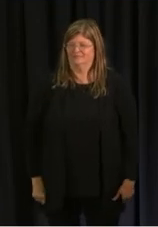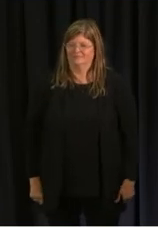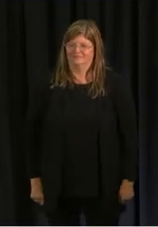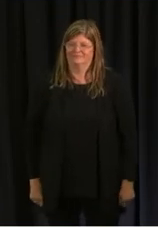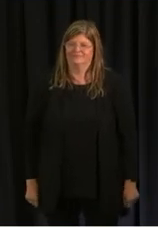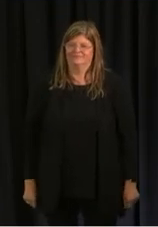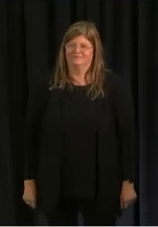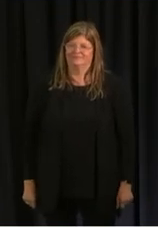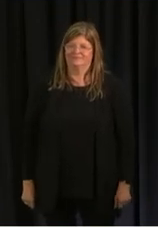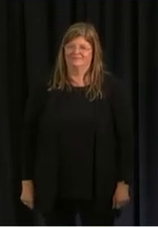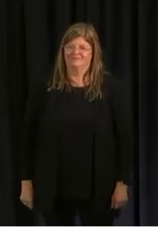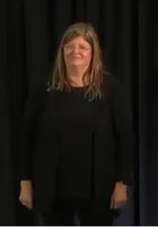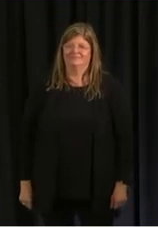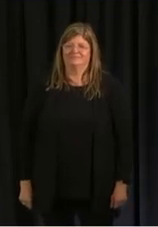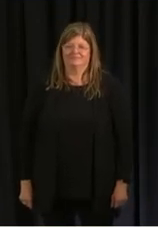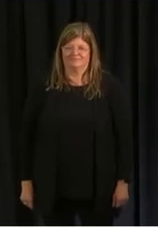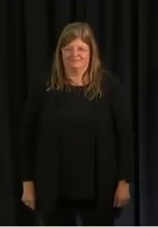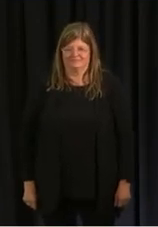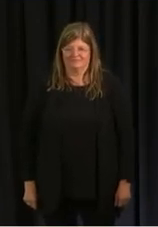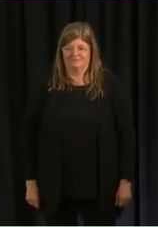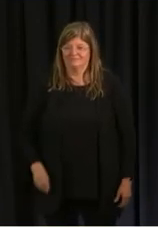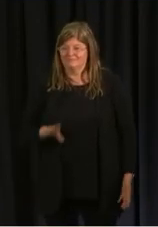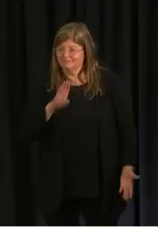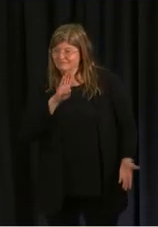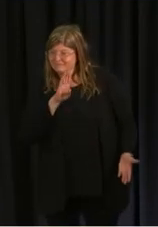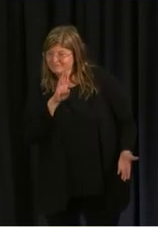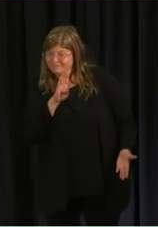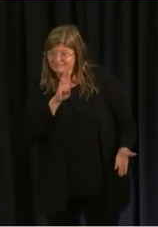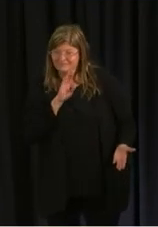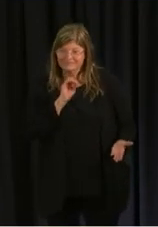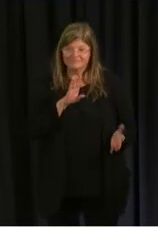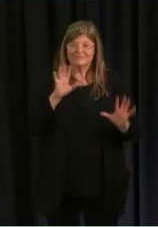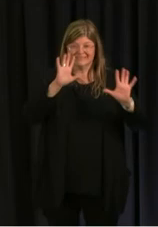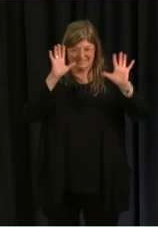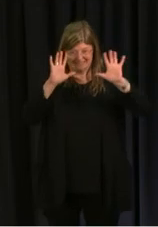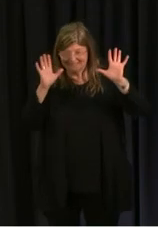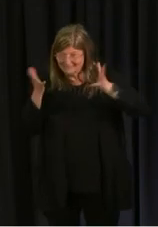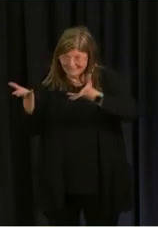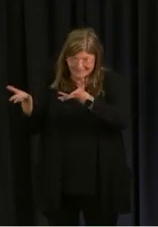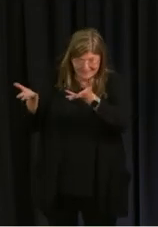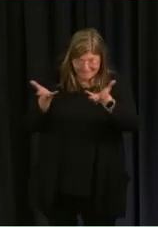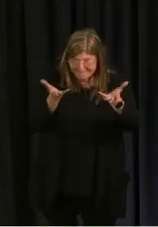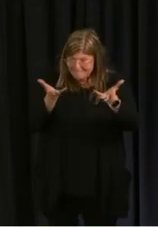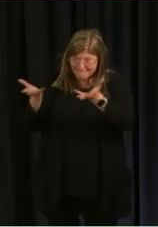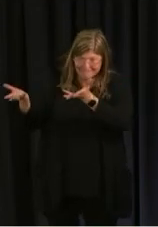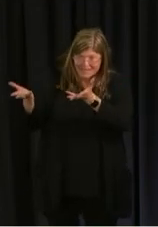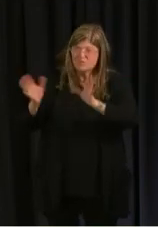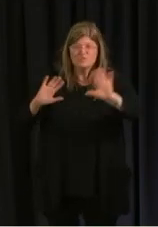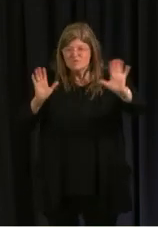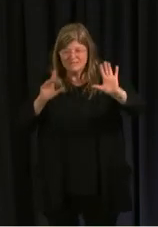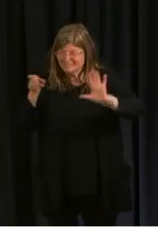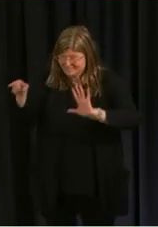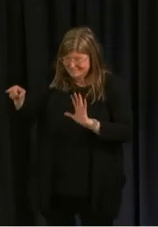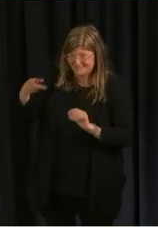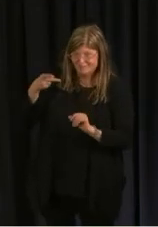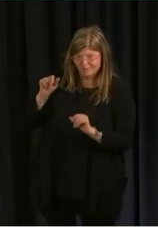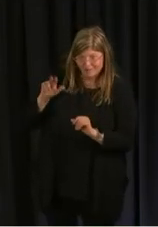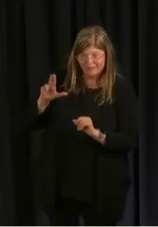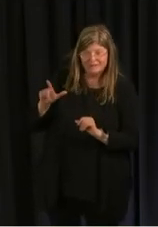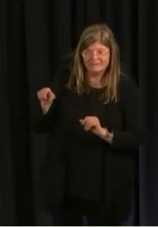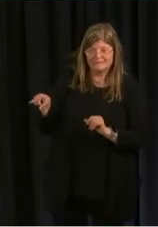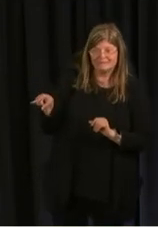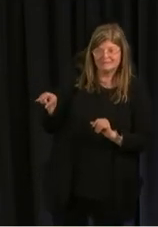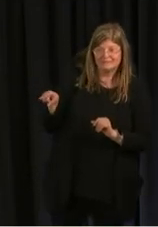Again, we're gonna go next to Bob in Ward 3. Your line is unmuted. Residential health facilities, such as